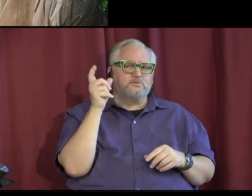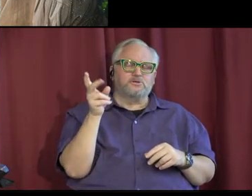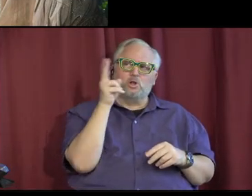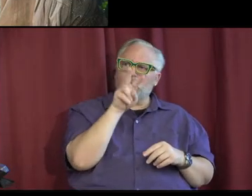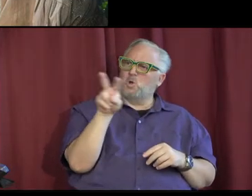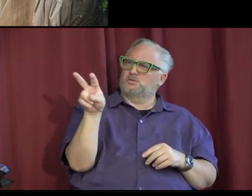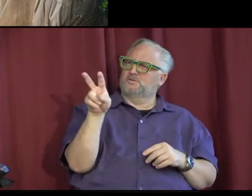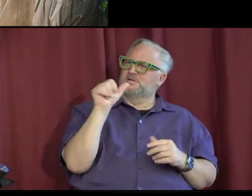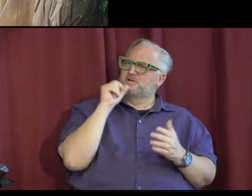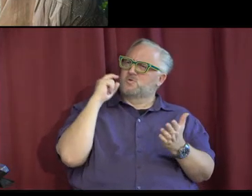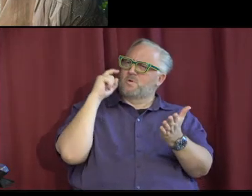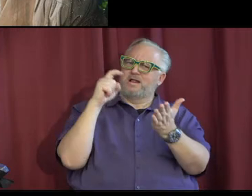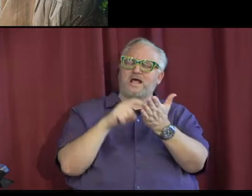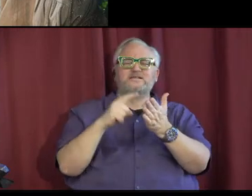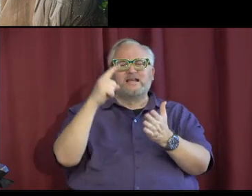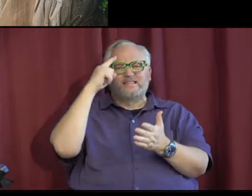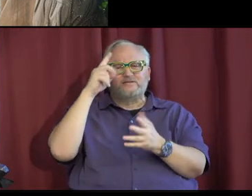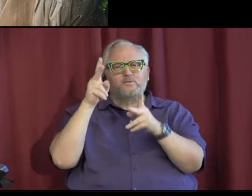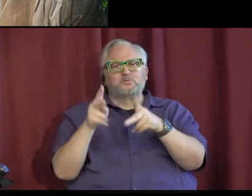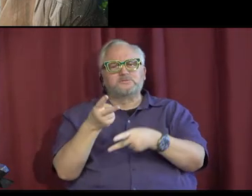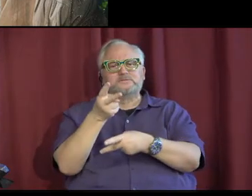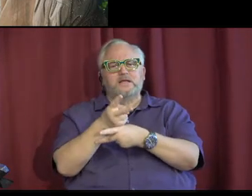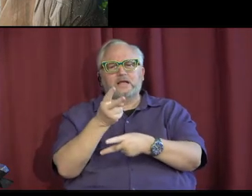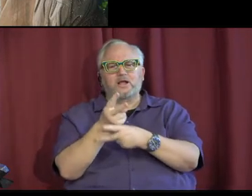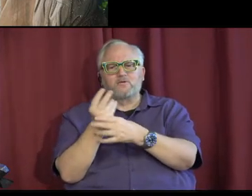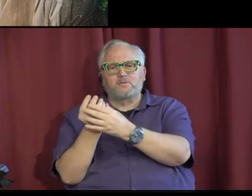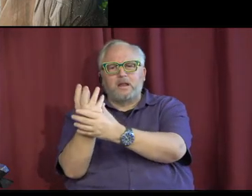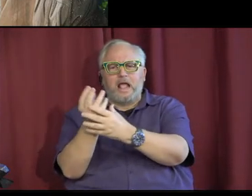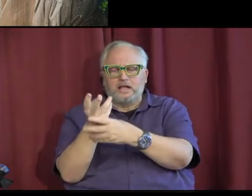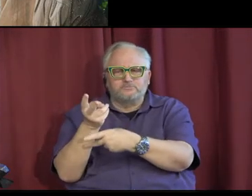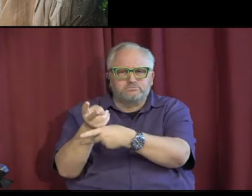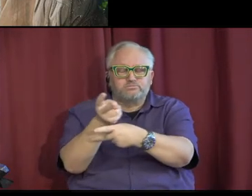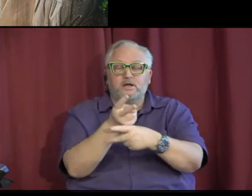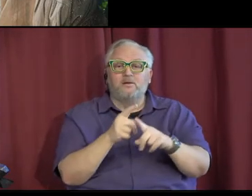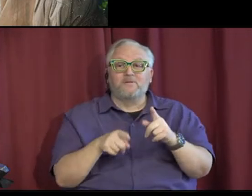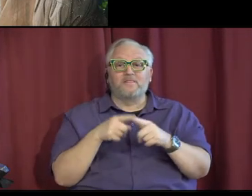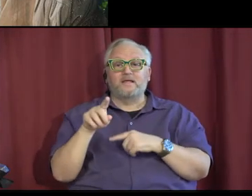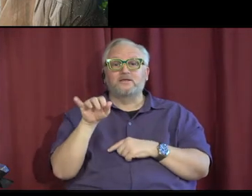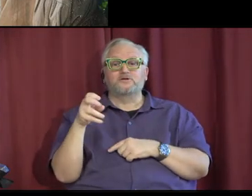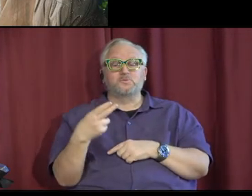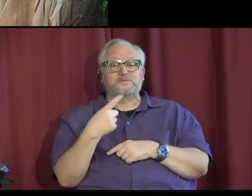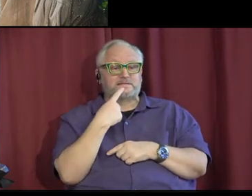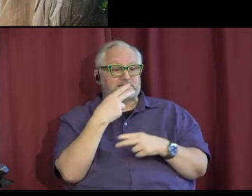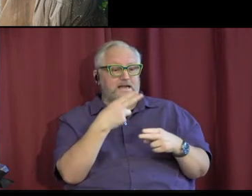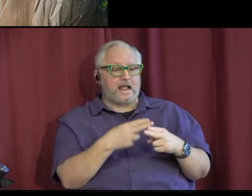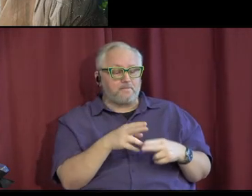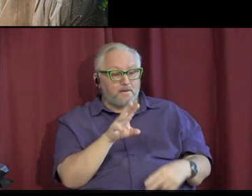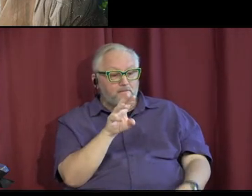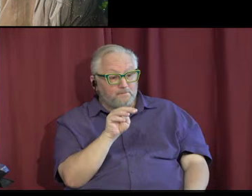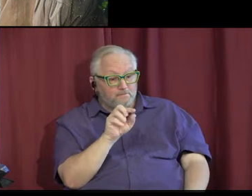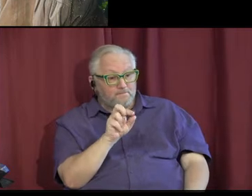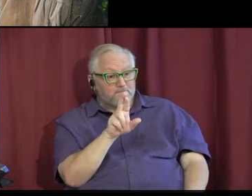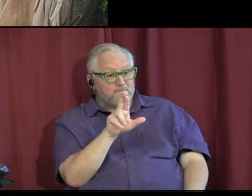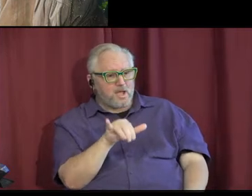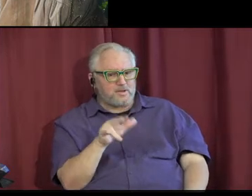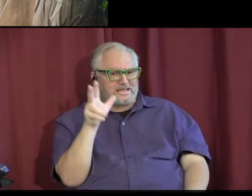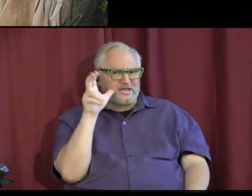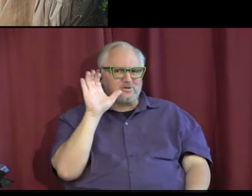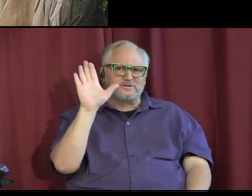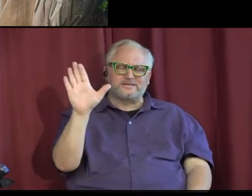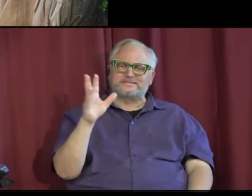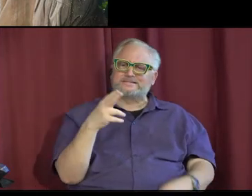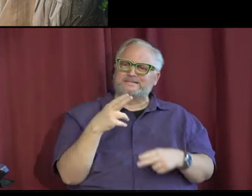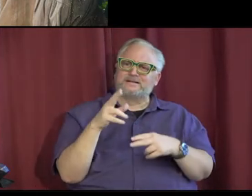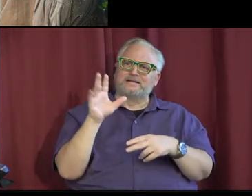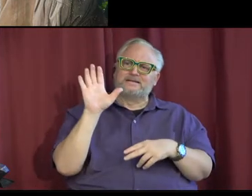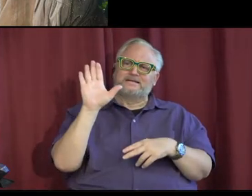him. She thinks he's the gardener. But then he says her name, Mary. And when she hears him say her